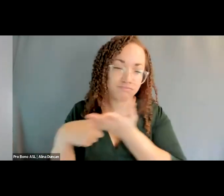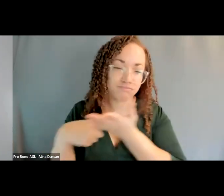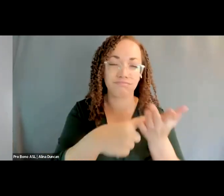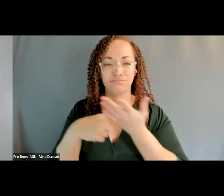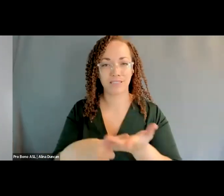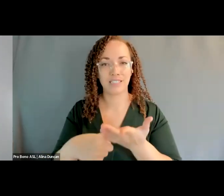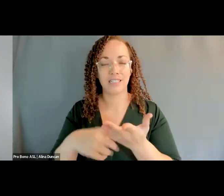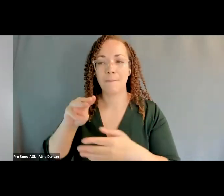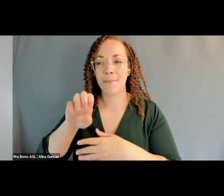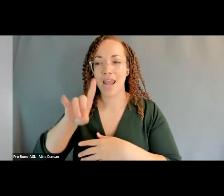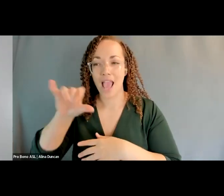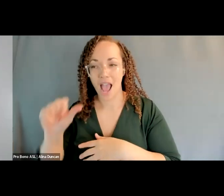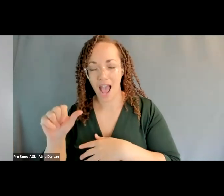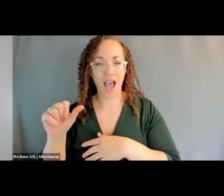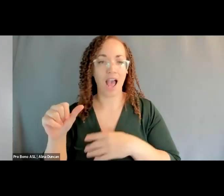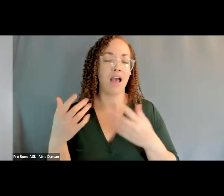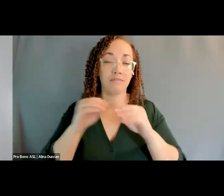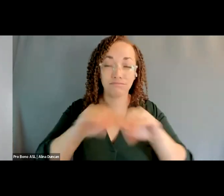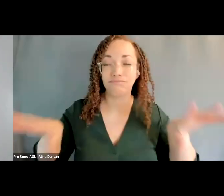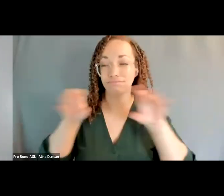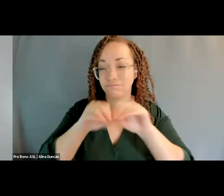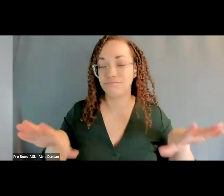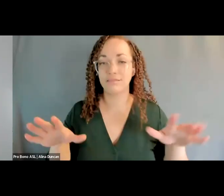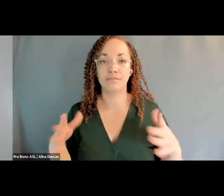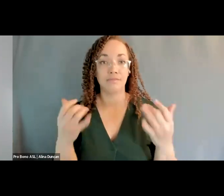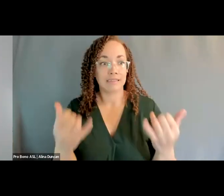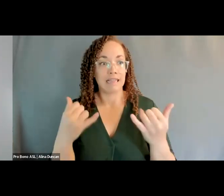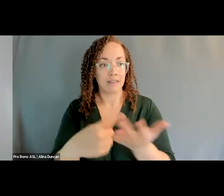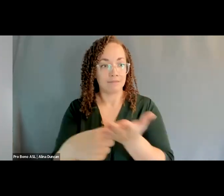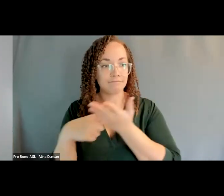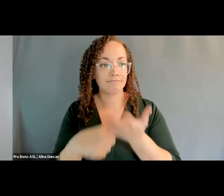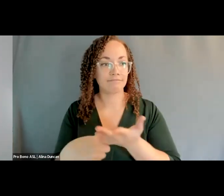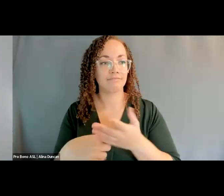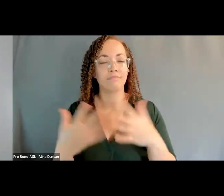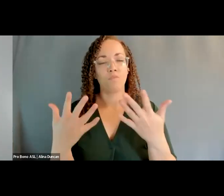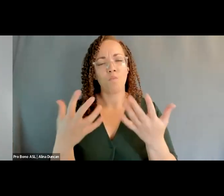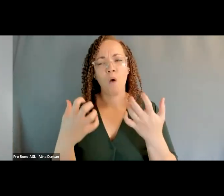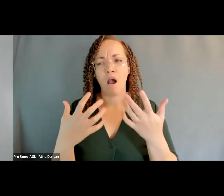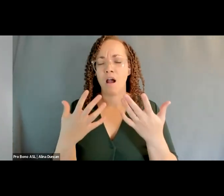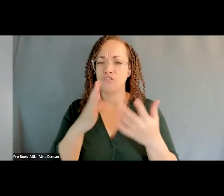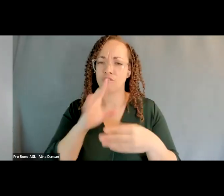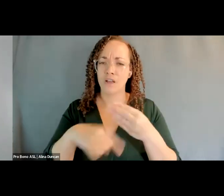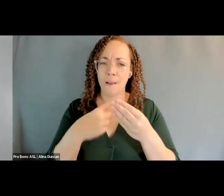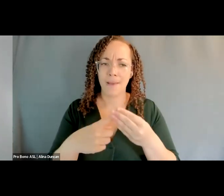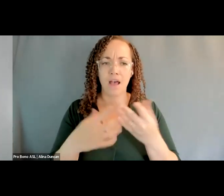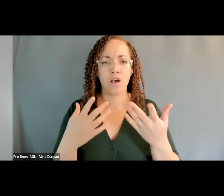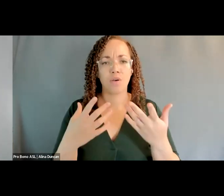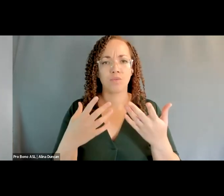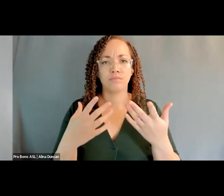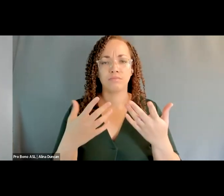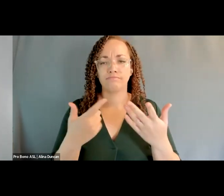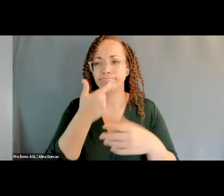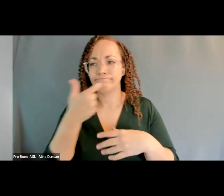this. It's imperative that we recognize that, quote, social problems like substance use disorder, like crime,